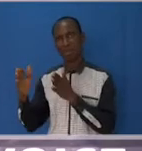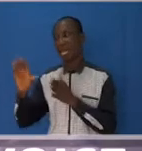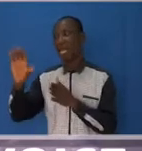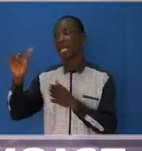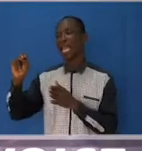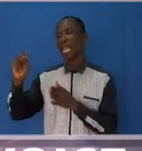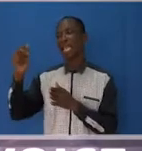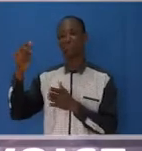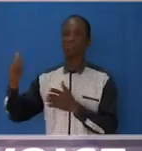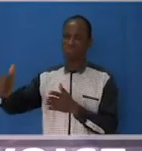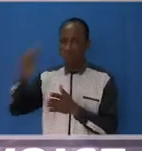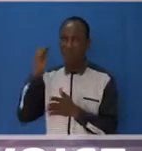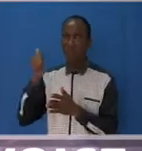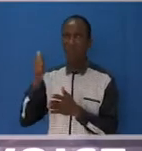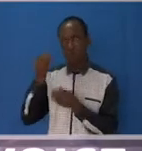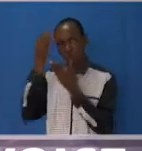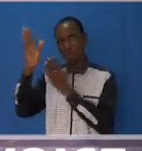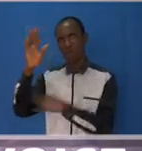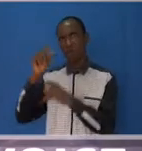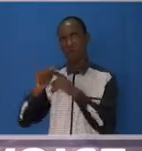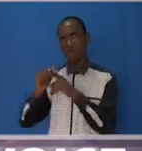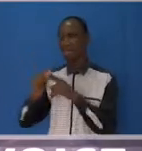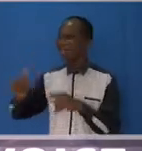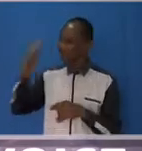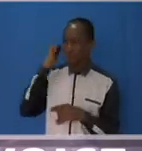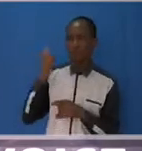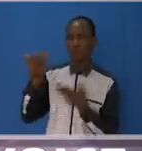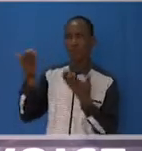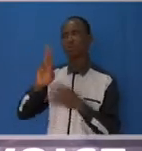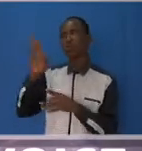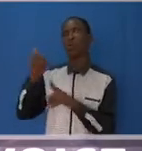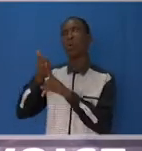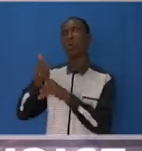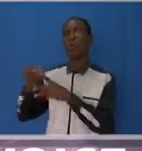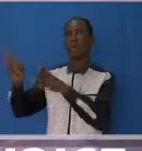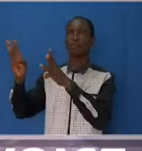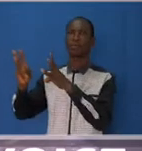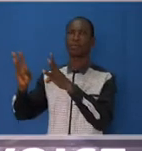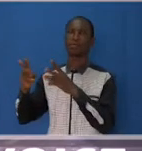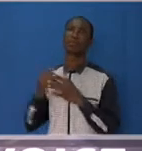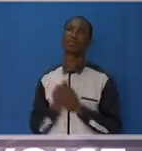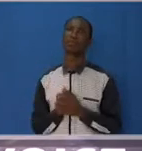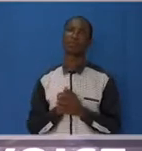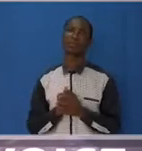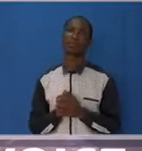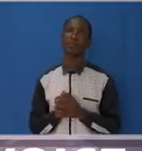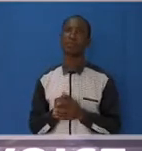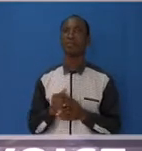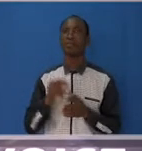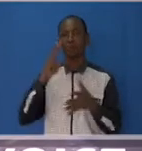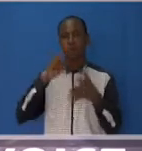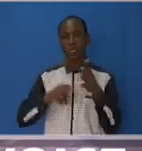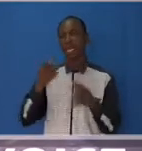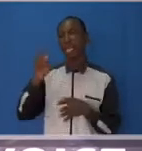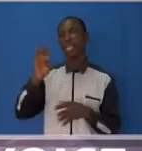sɛ ɔmfa ɔyɛ n'adwene sɛ ɔnni so na saa sɛ mo a menkan sɛ yɛkɔ Hebrew fo